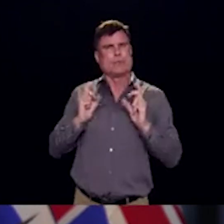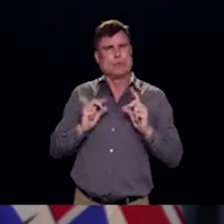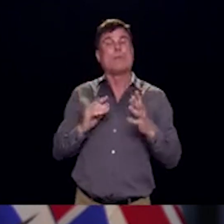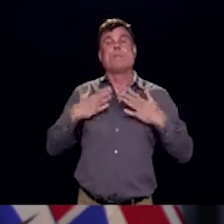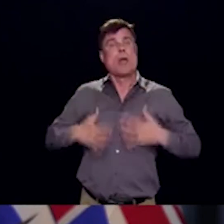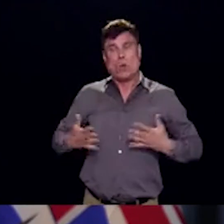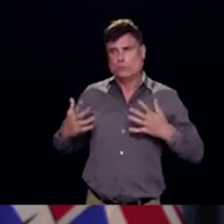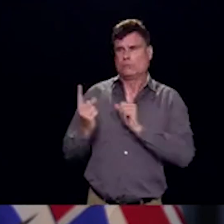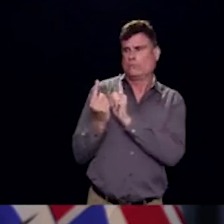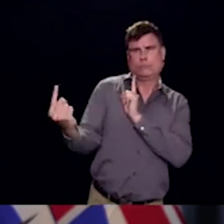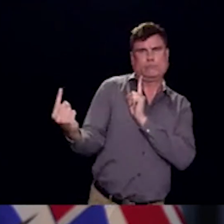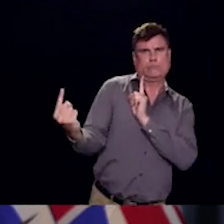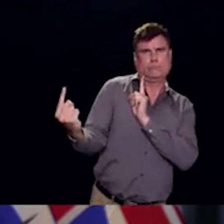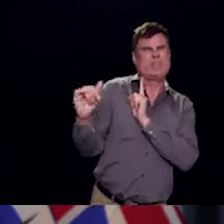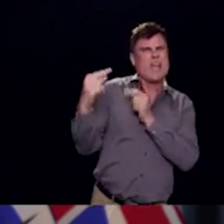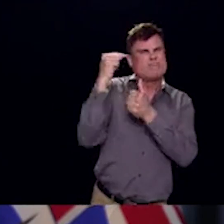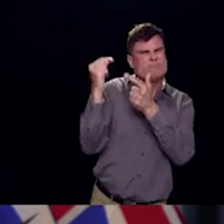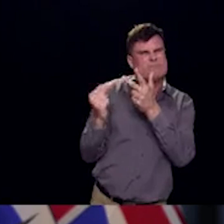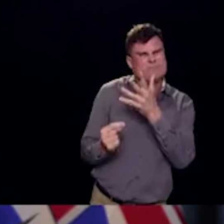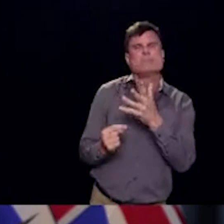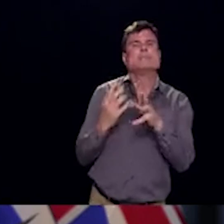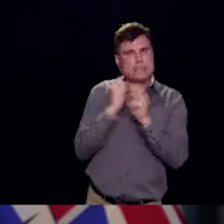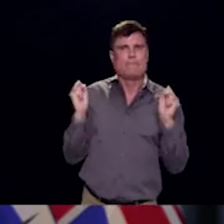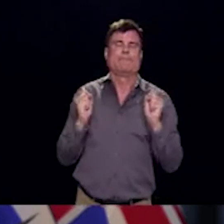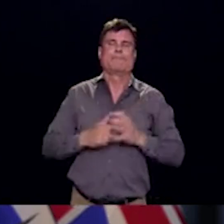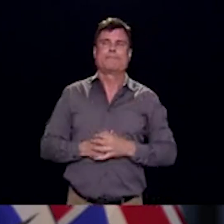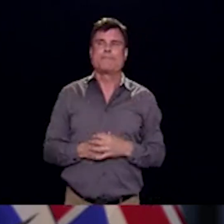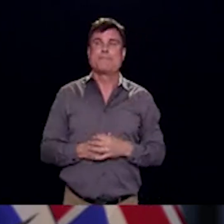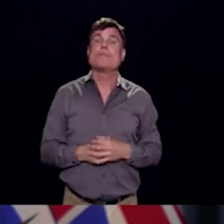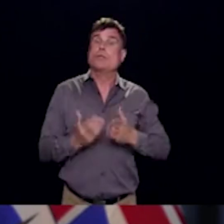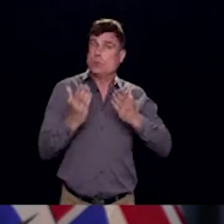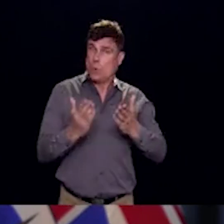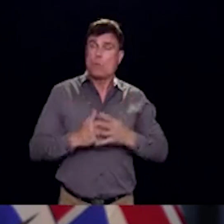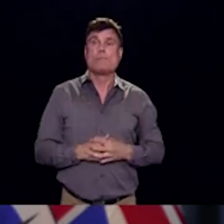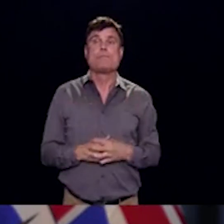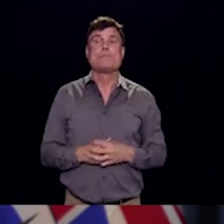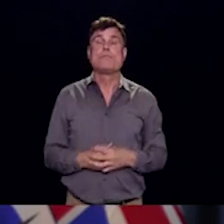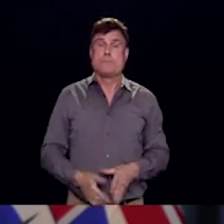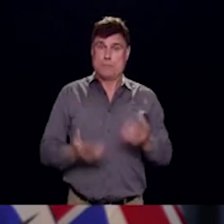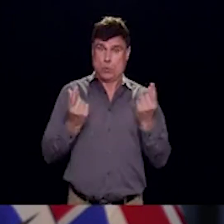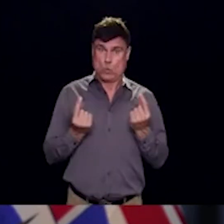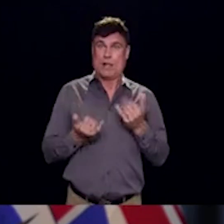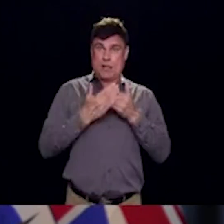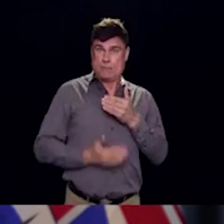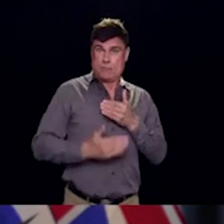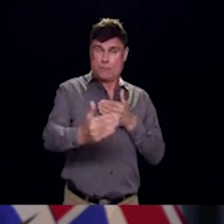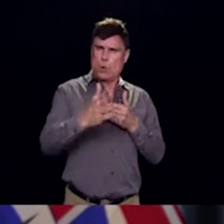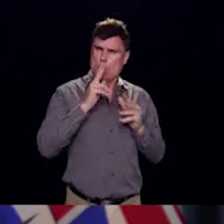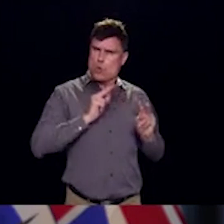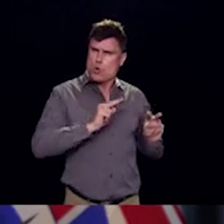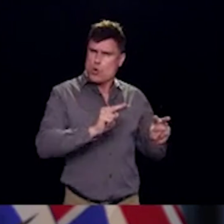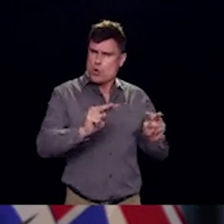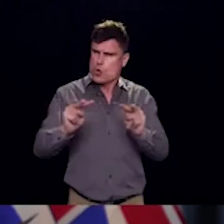least monthly. And as things progress in the community, as we continue to monitor cases, we will look